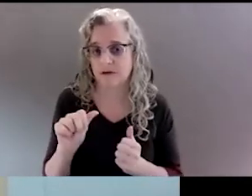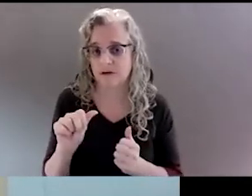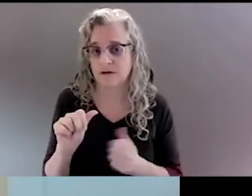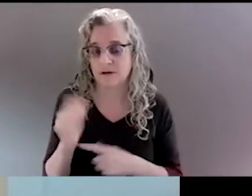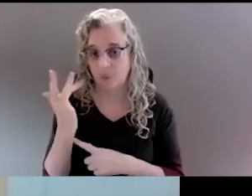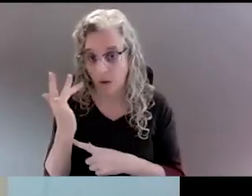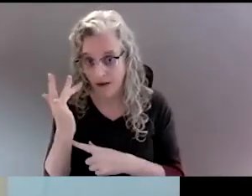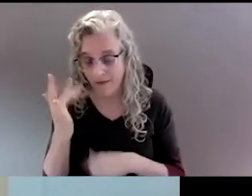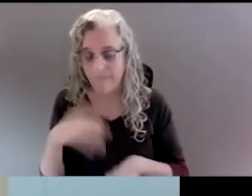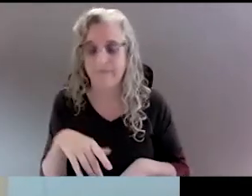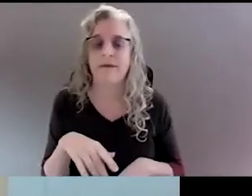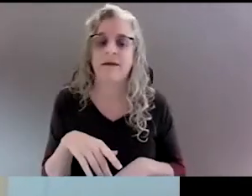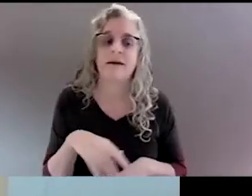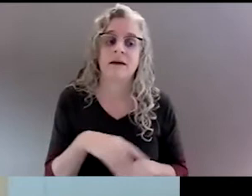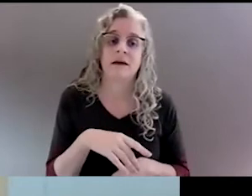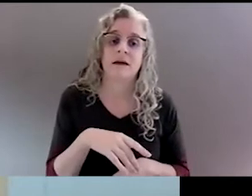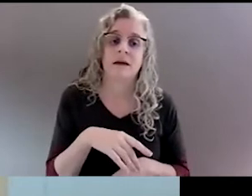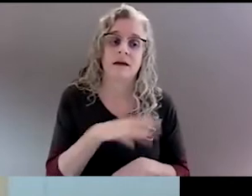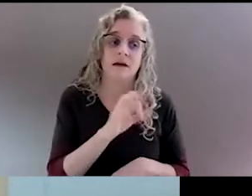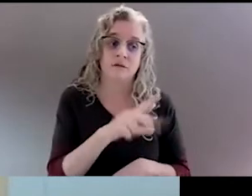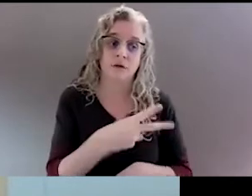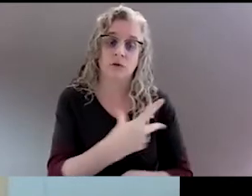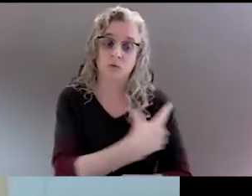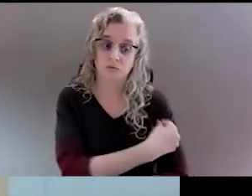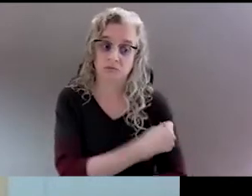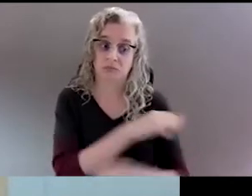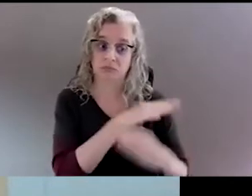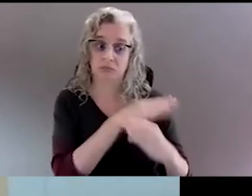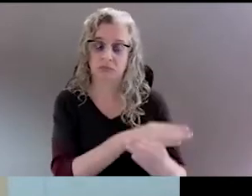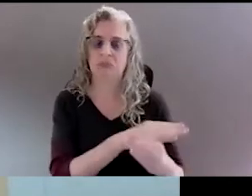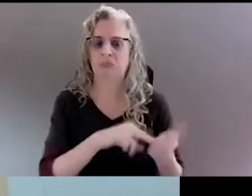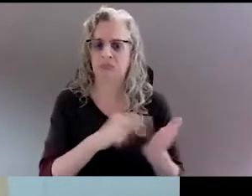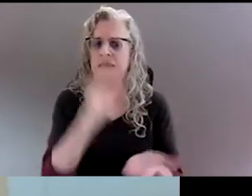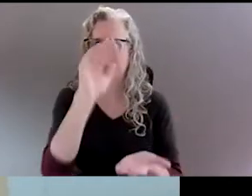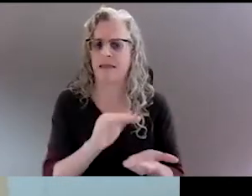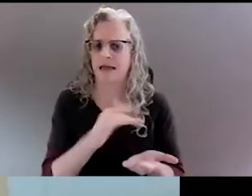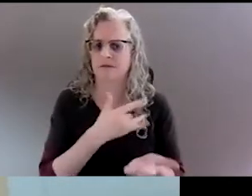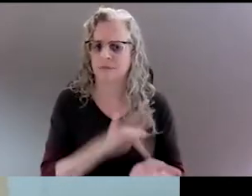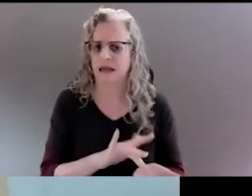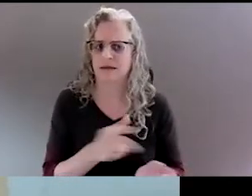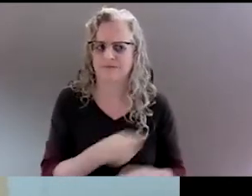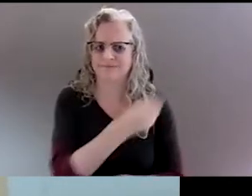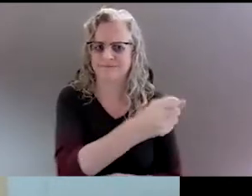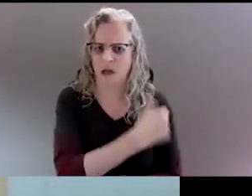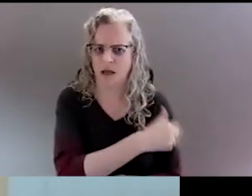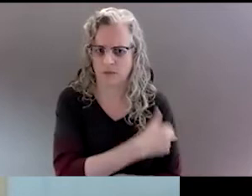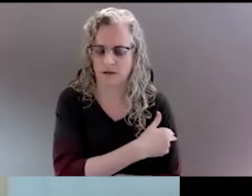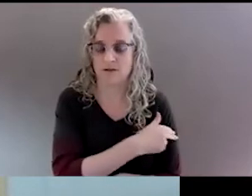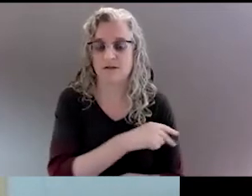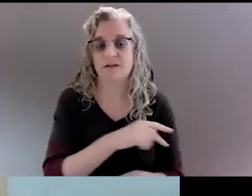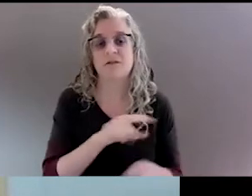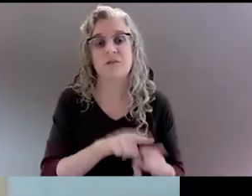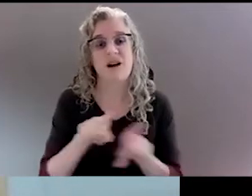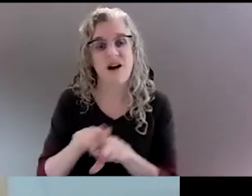decrease hospitalization from flu if you have the flu vaccine, but in this particular time when there are lots of people that are